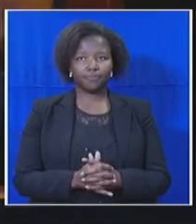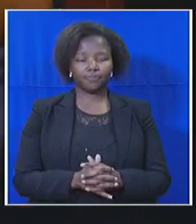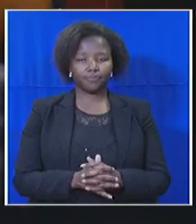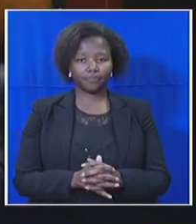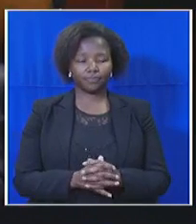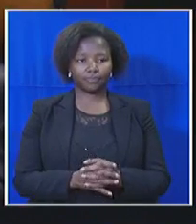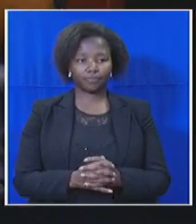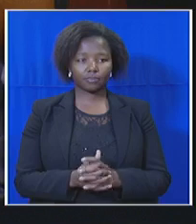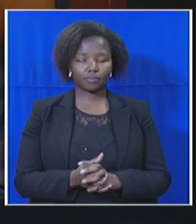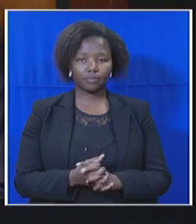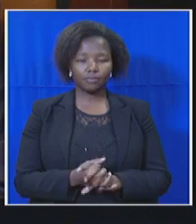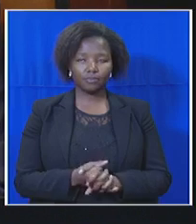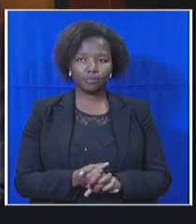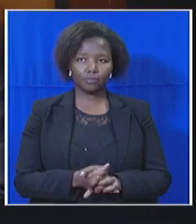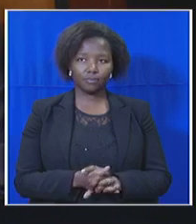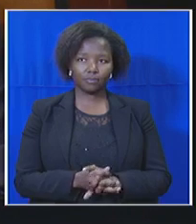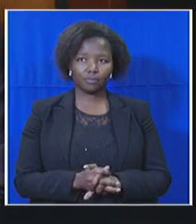Yes, honorable member.